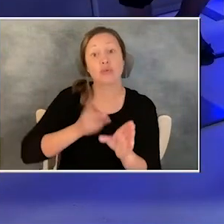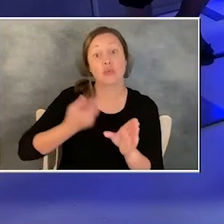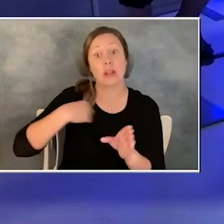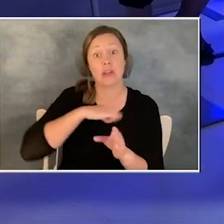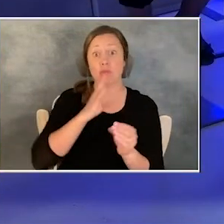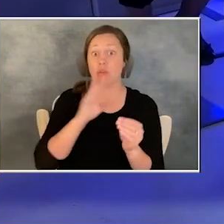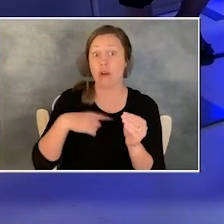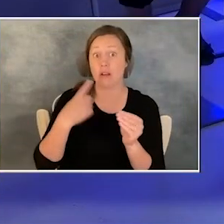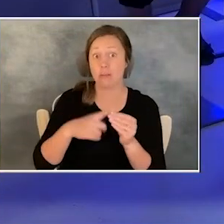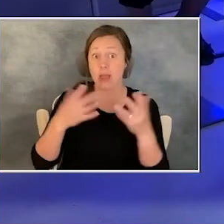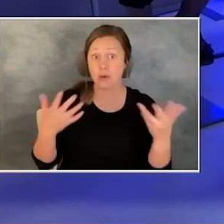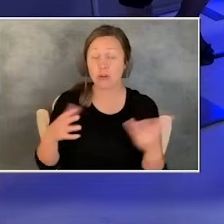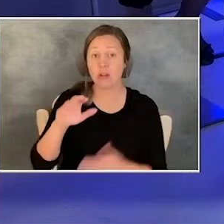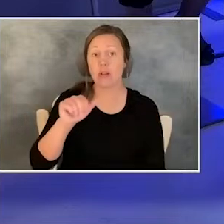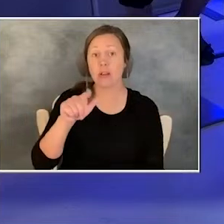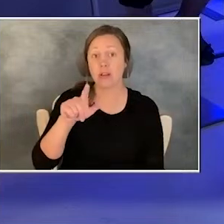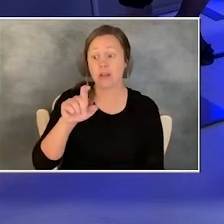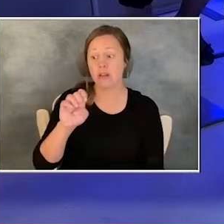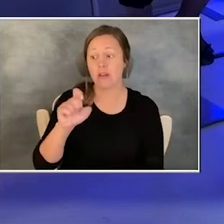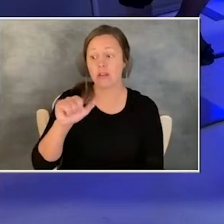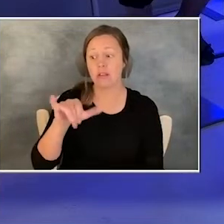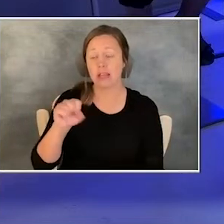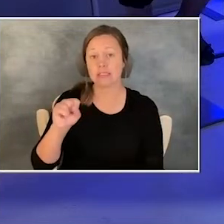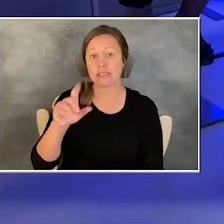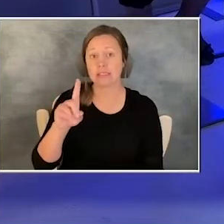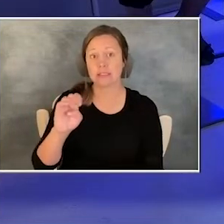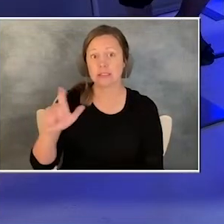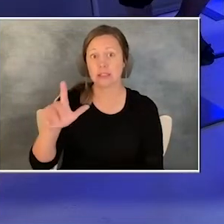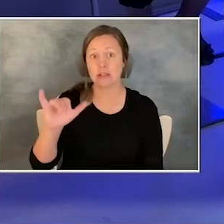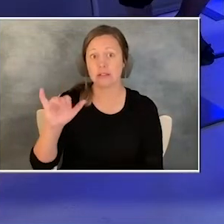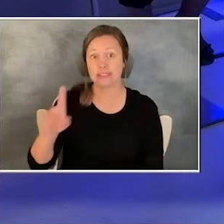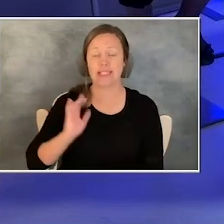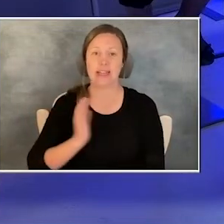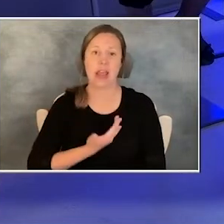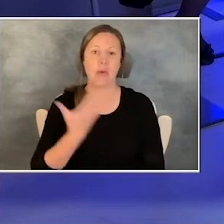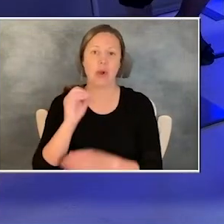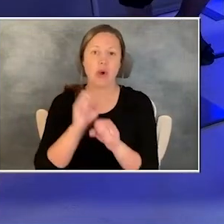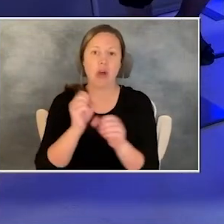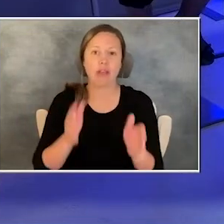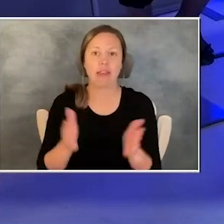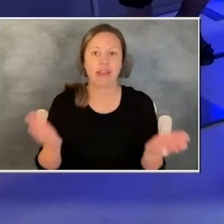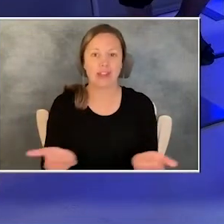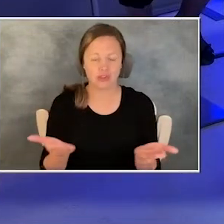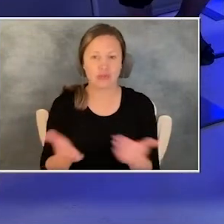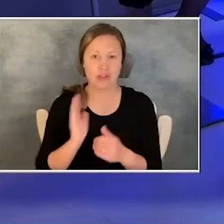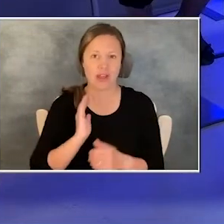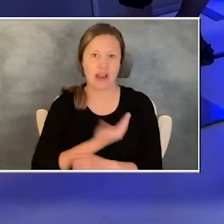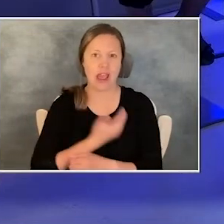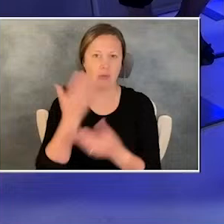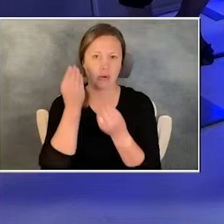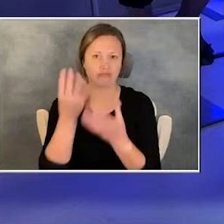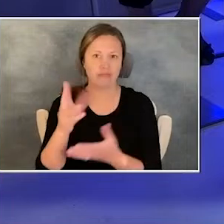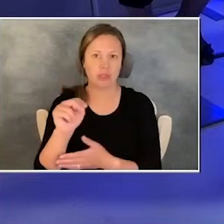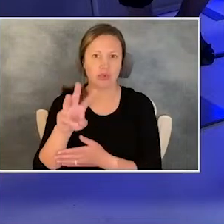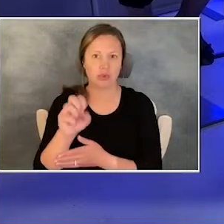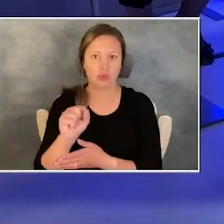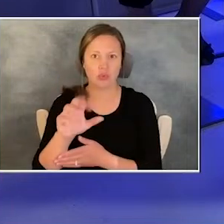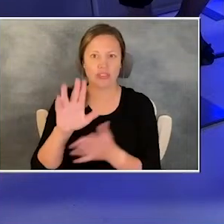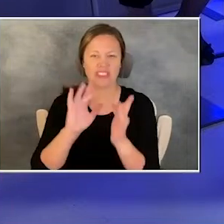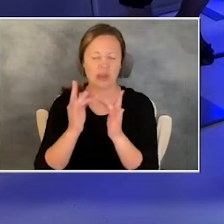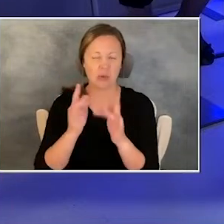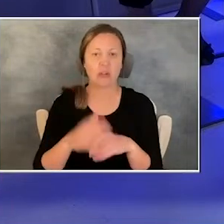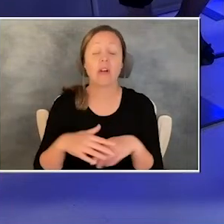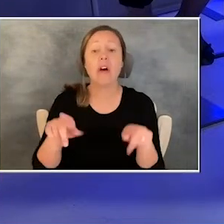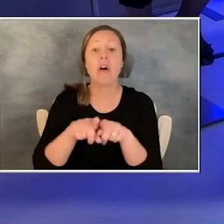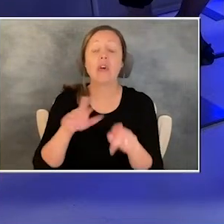is Alexis Del Cid. She is our colleague here at the Medical News Network. She's also the host of All Things Heart, and she's my friend who has been